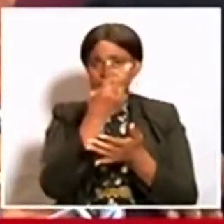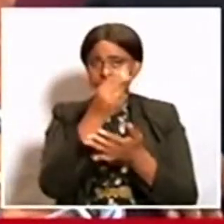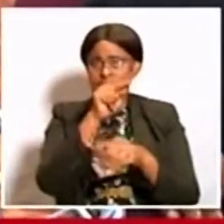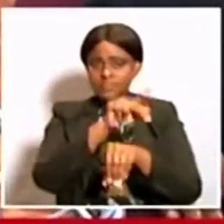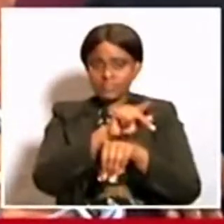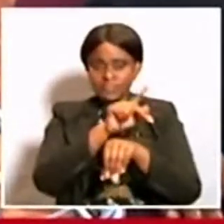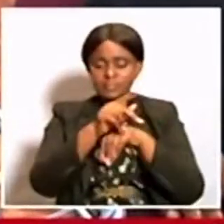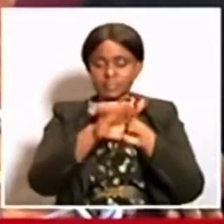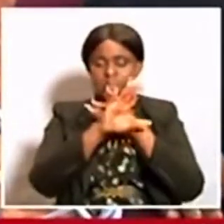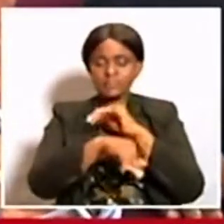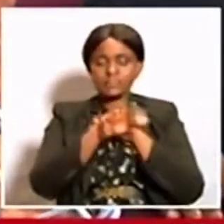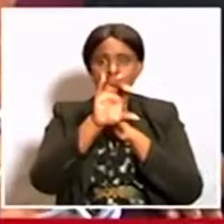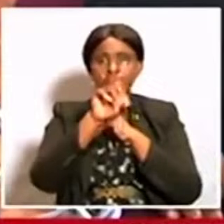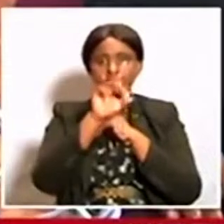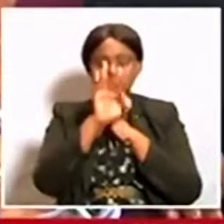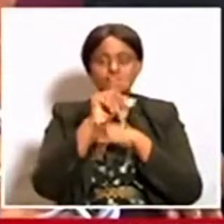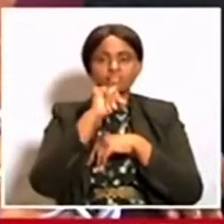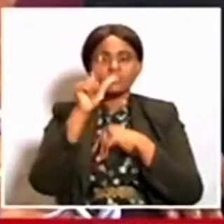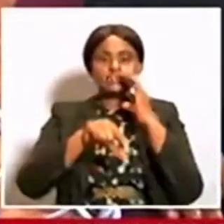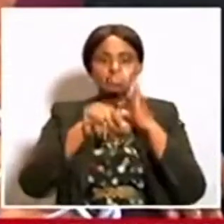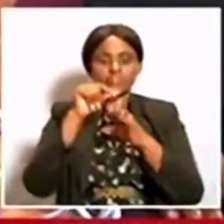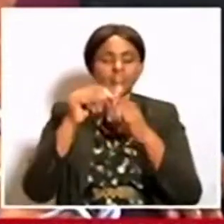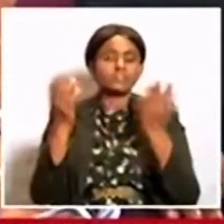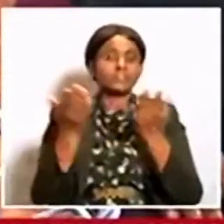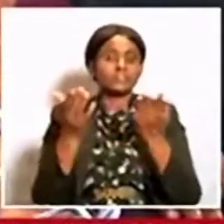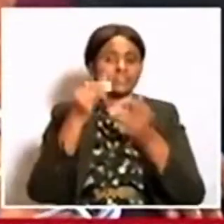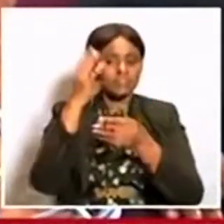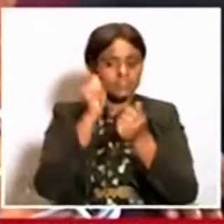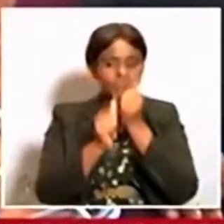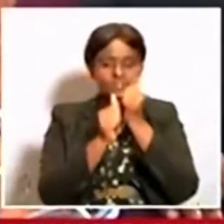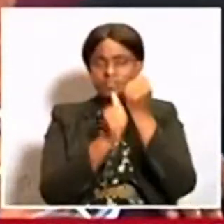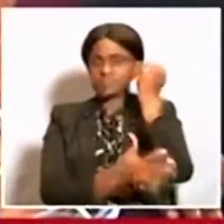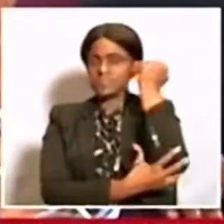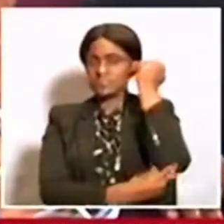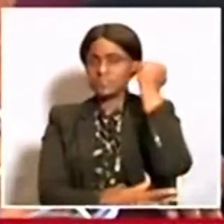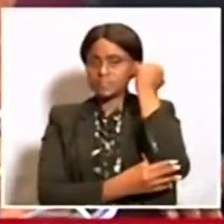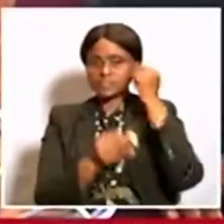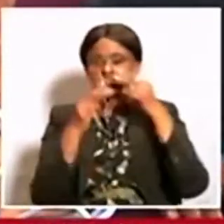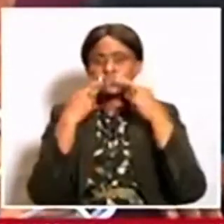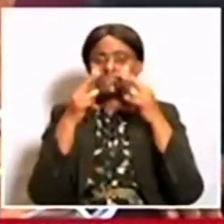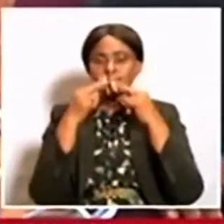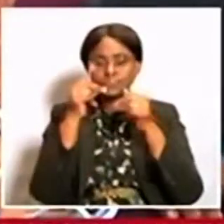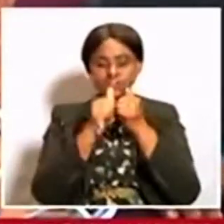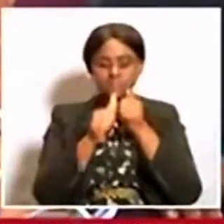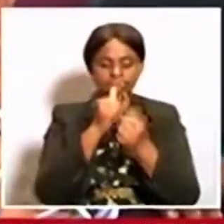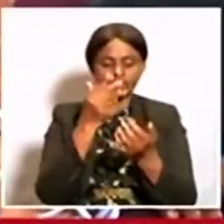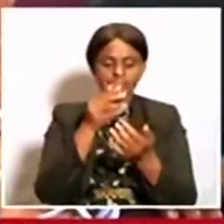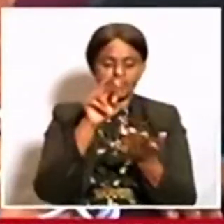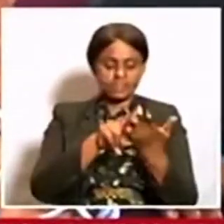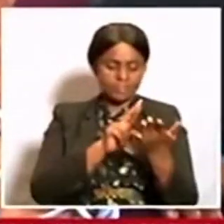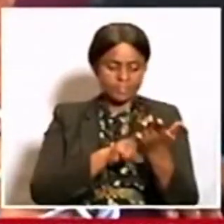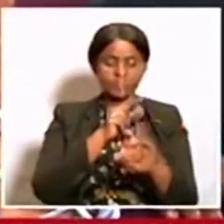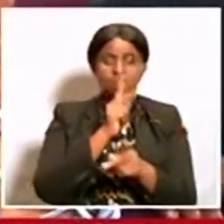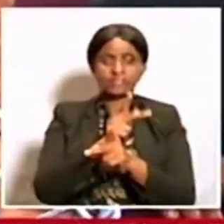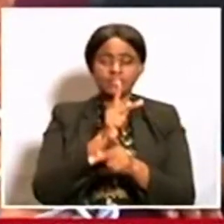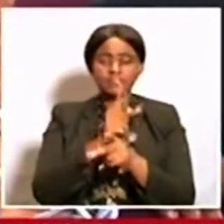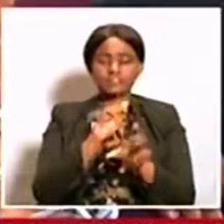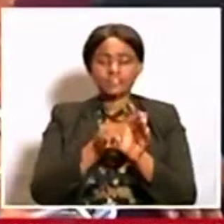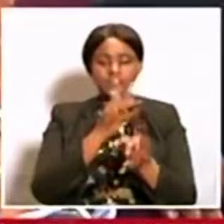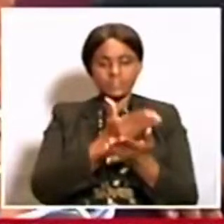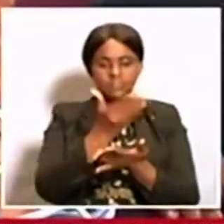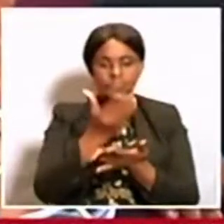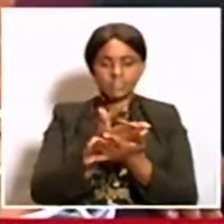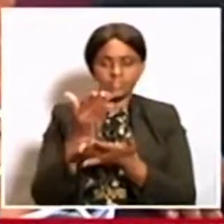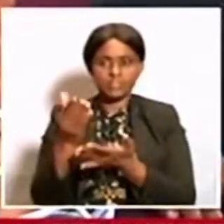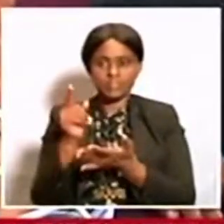CDF would not be found due to poor filing and record keeping in the procurement unit.